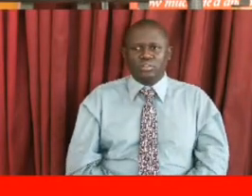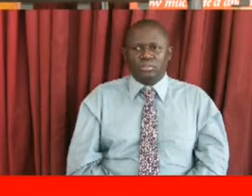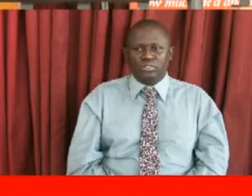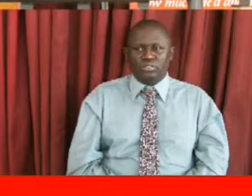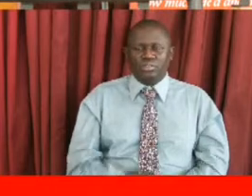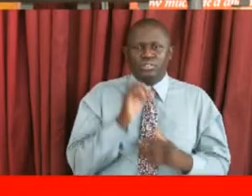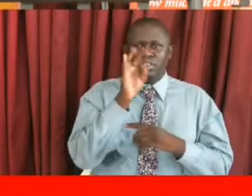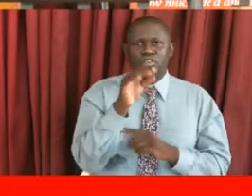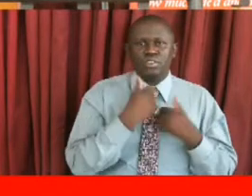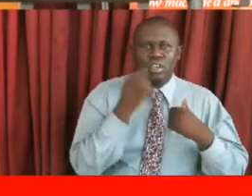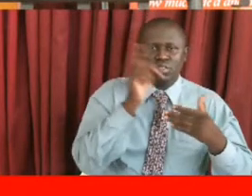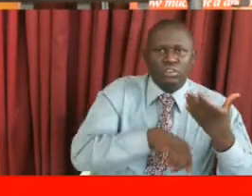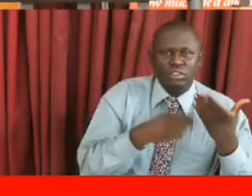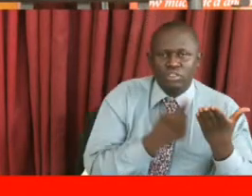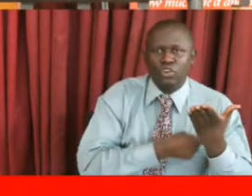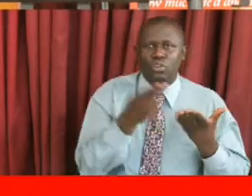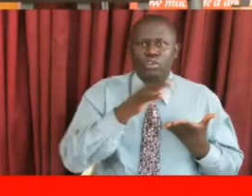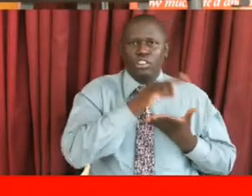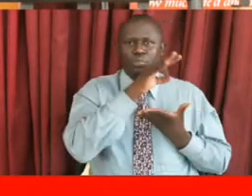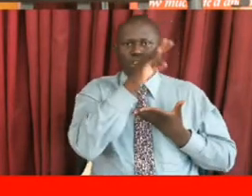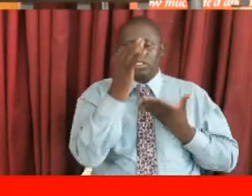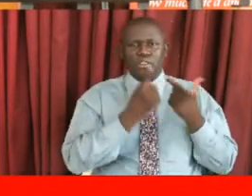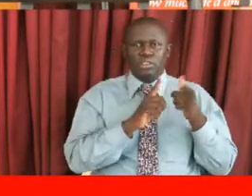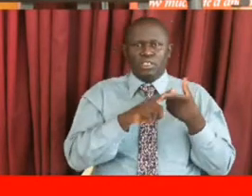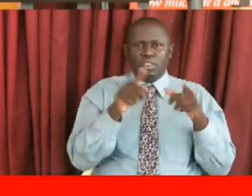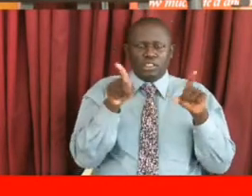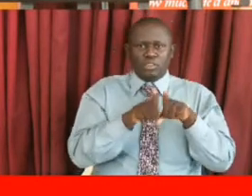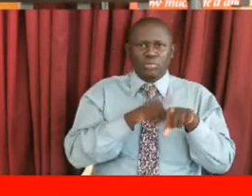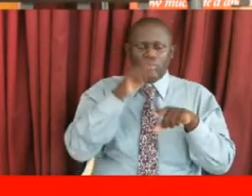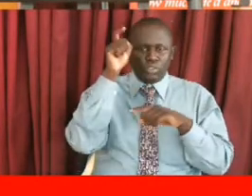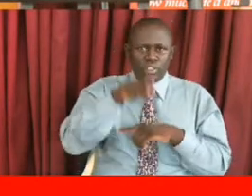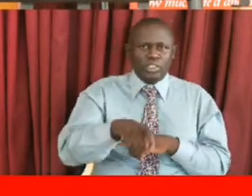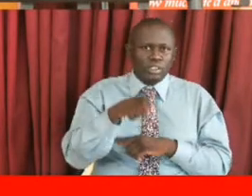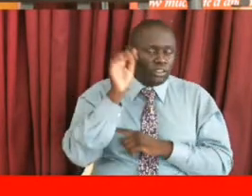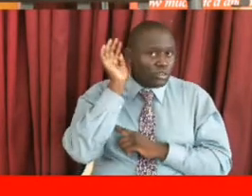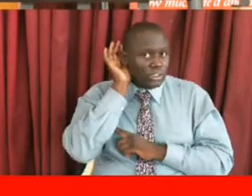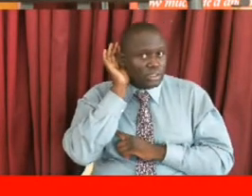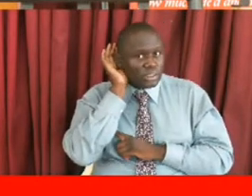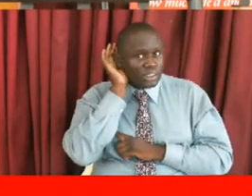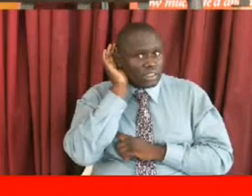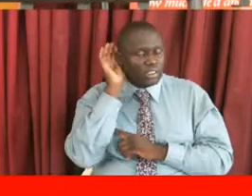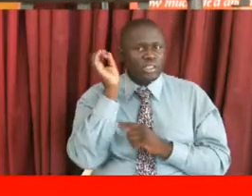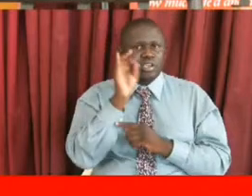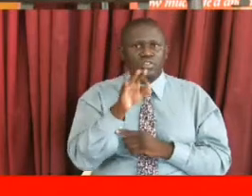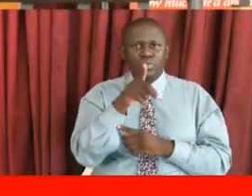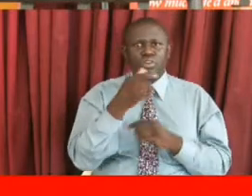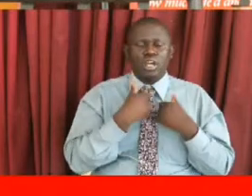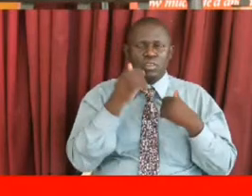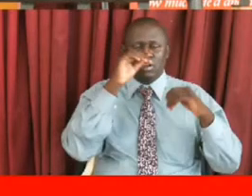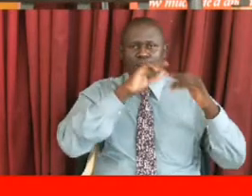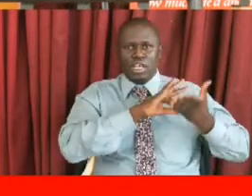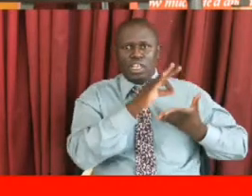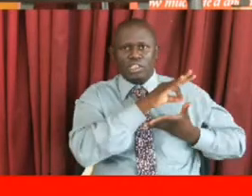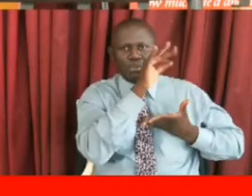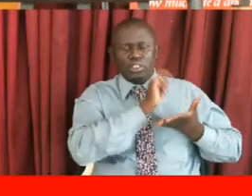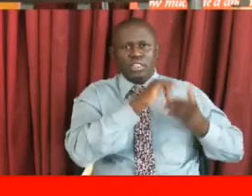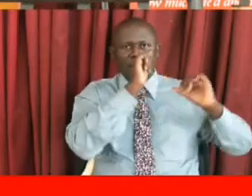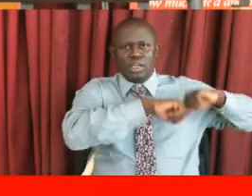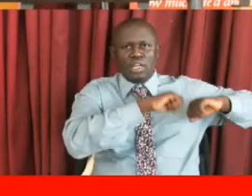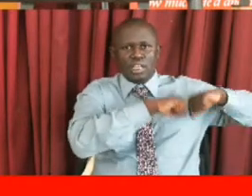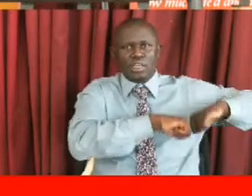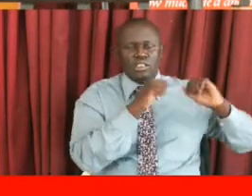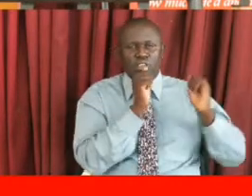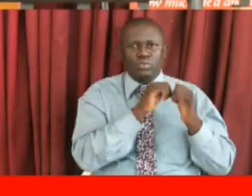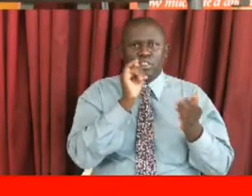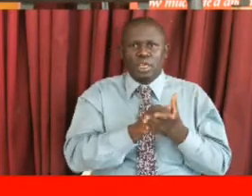spirit listen listen listen if you've got a spirit that disagrees with that how can it